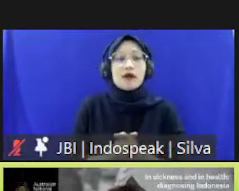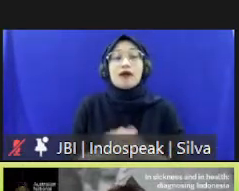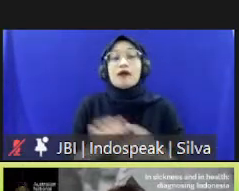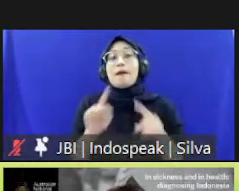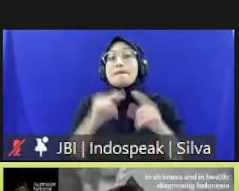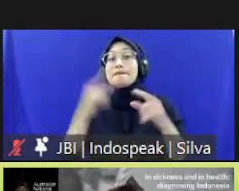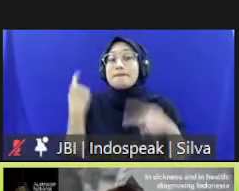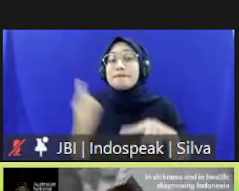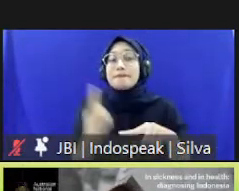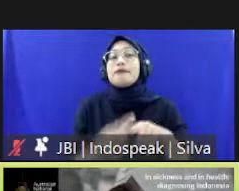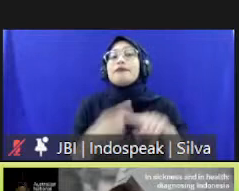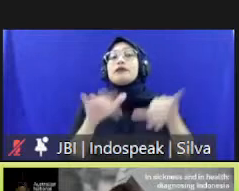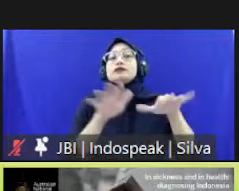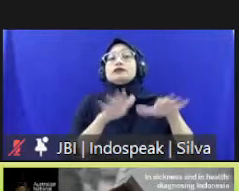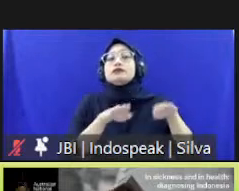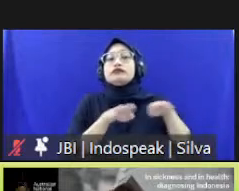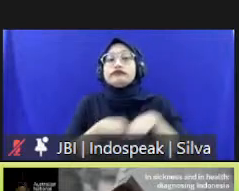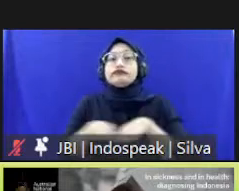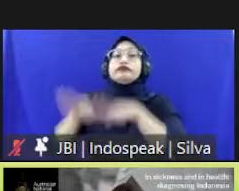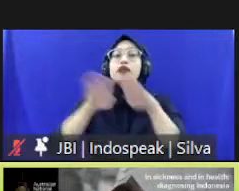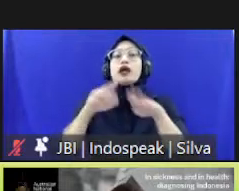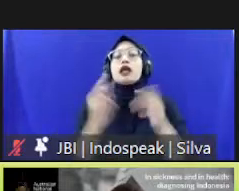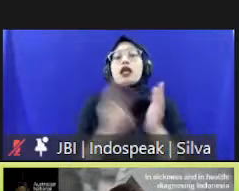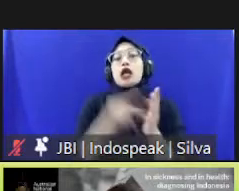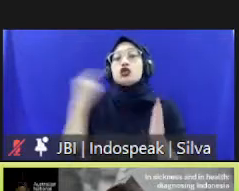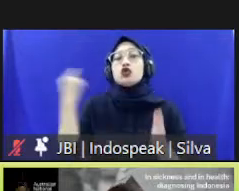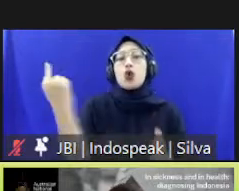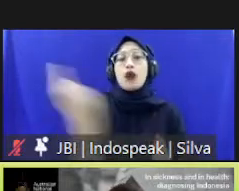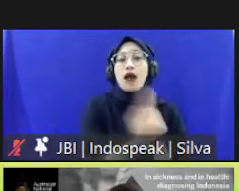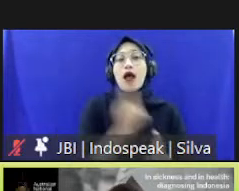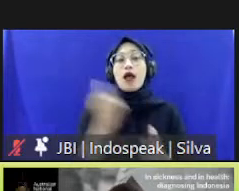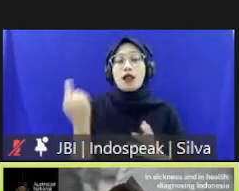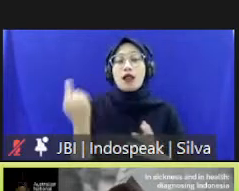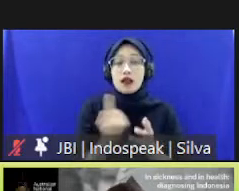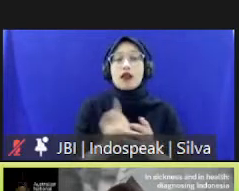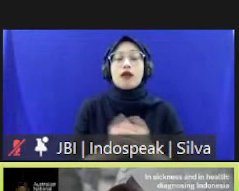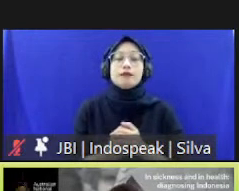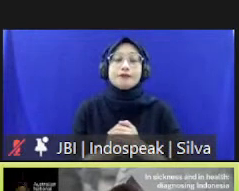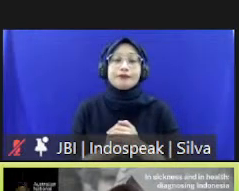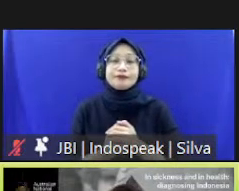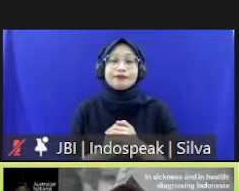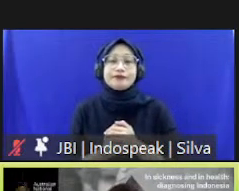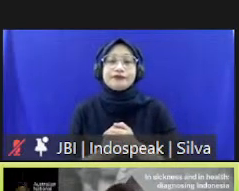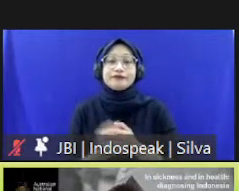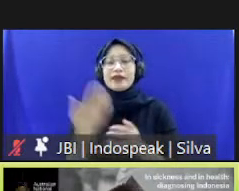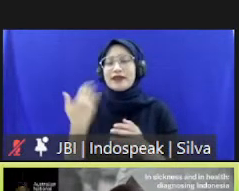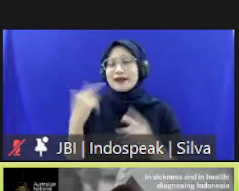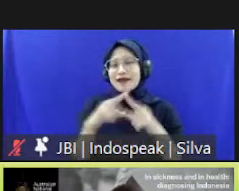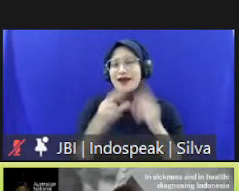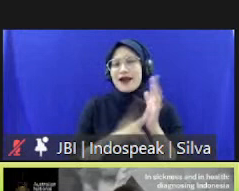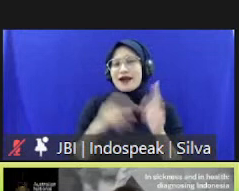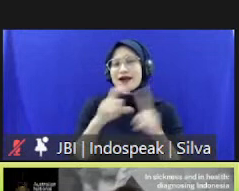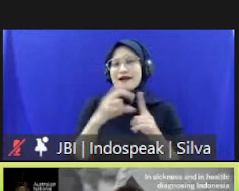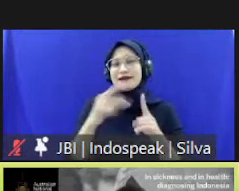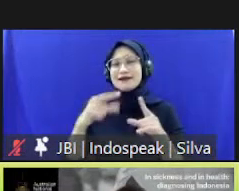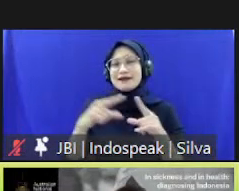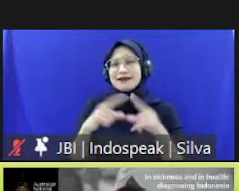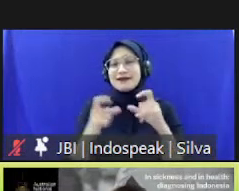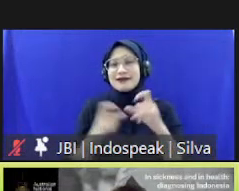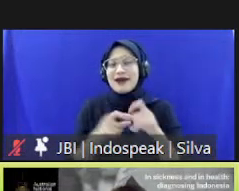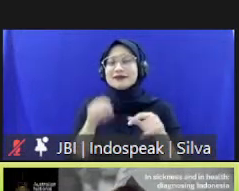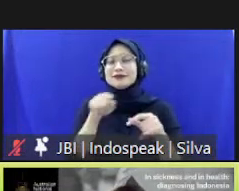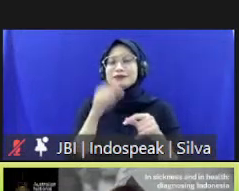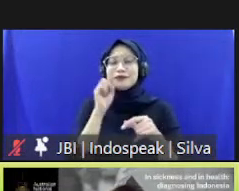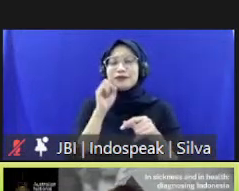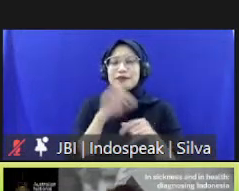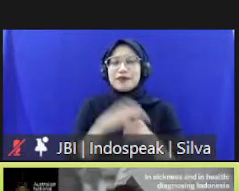universal and thus nationwide. Now, we've just heard from Pak Andreasta, better than I can say it, how illusionary that